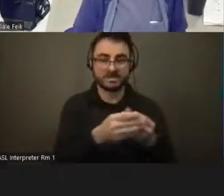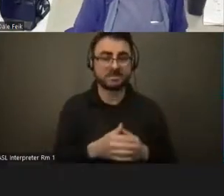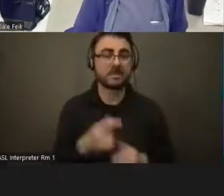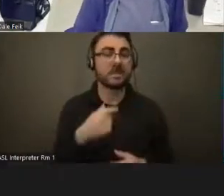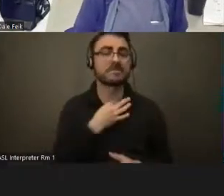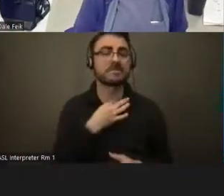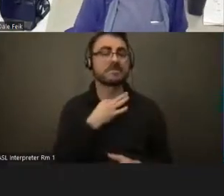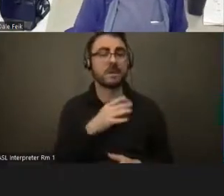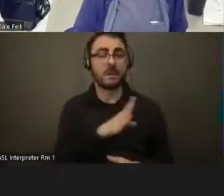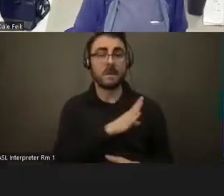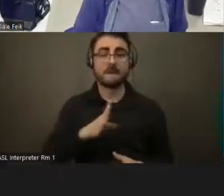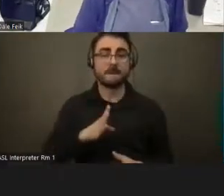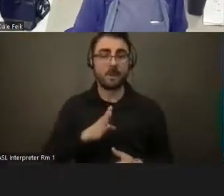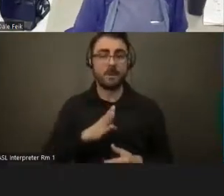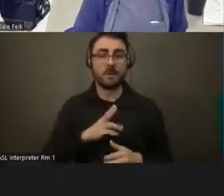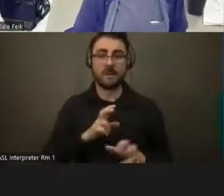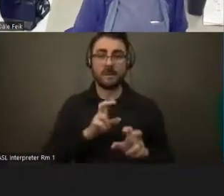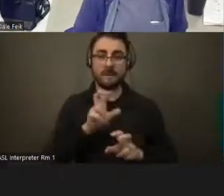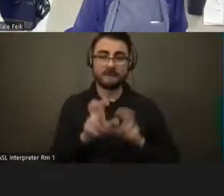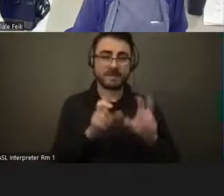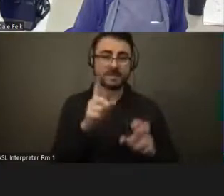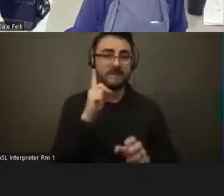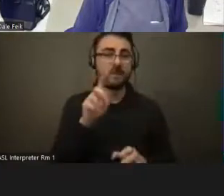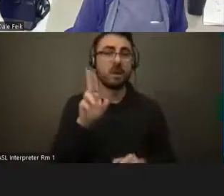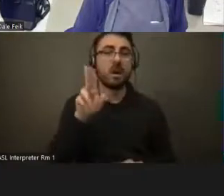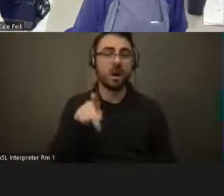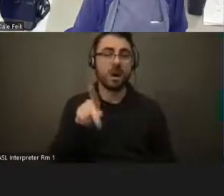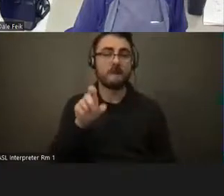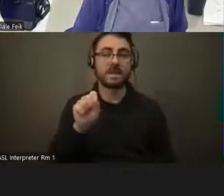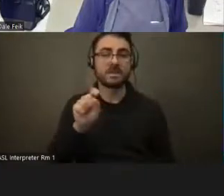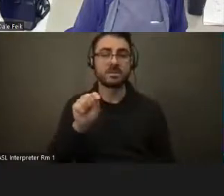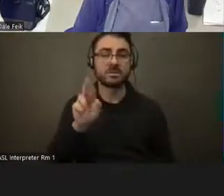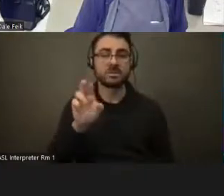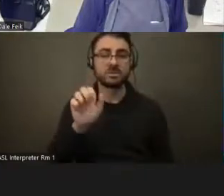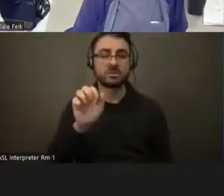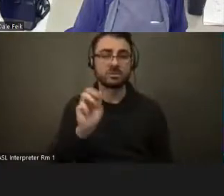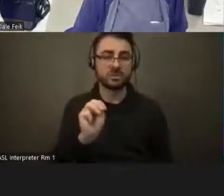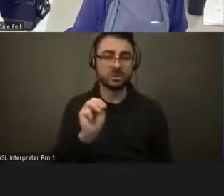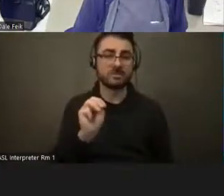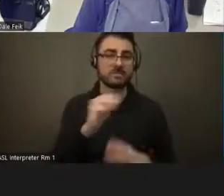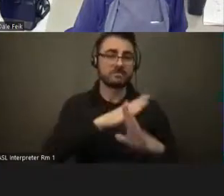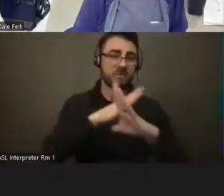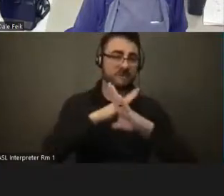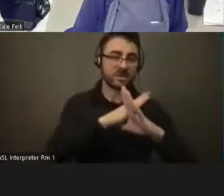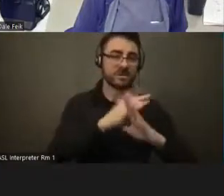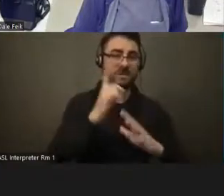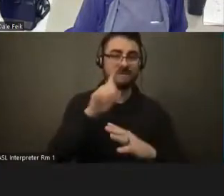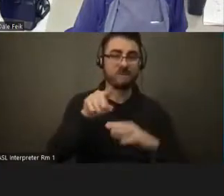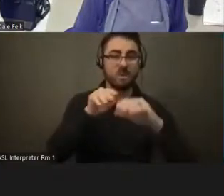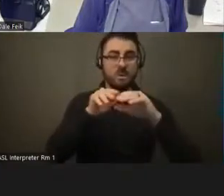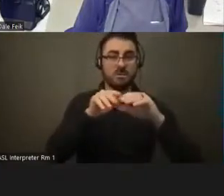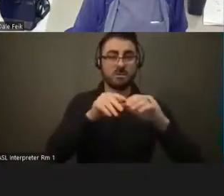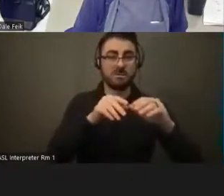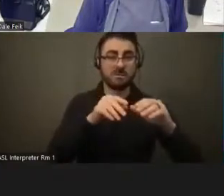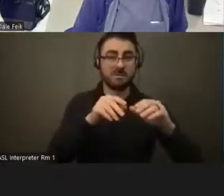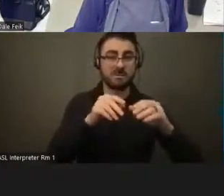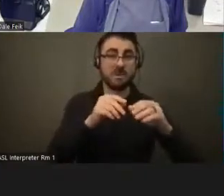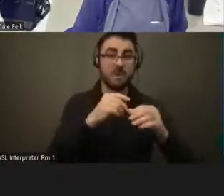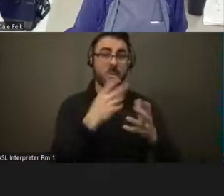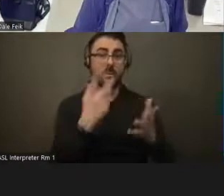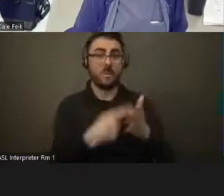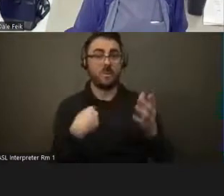investments going to be in upstream prevention of these downstream impacts of many of the things that we